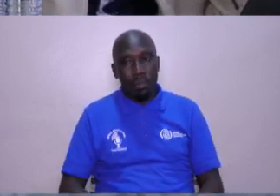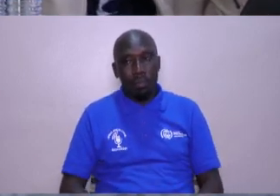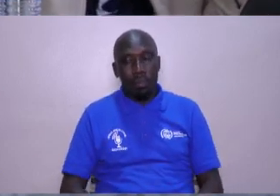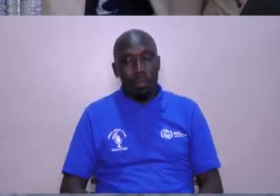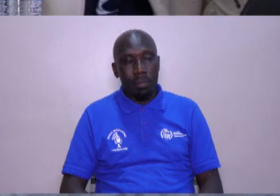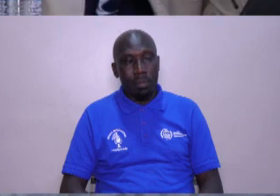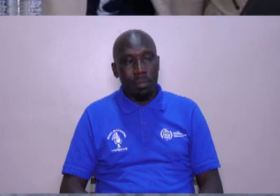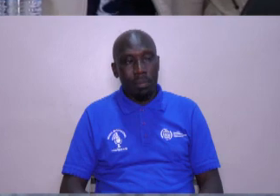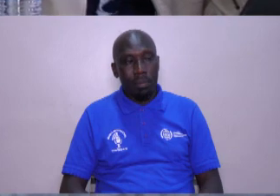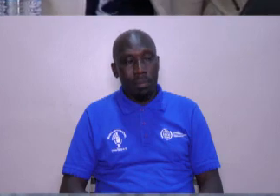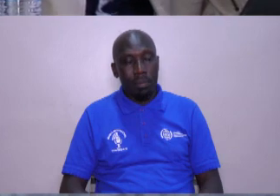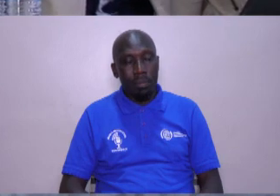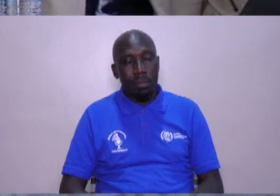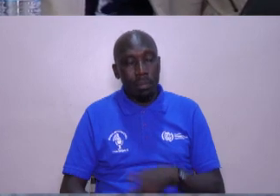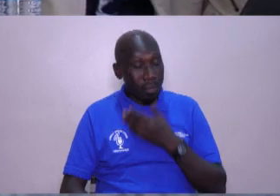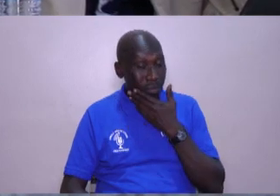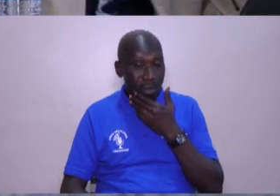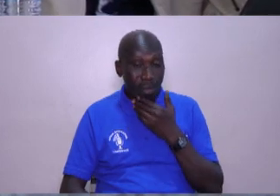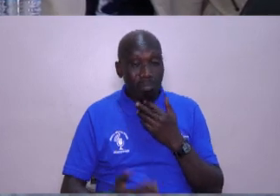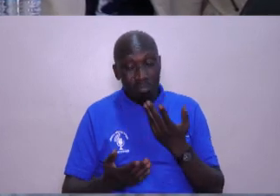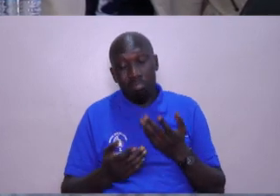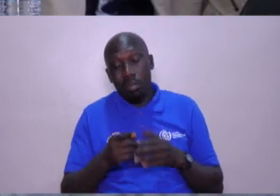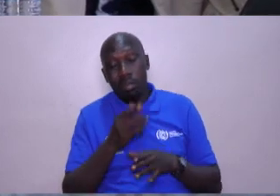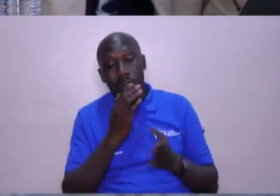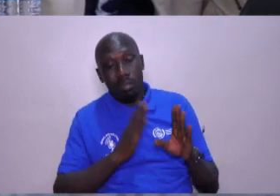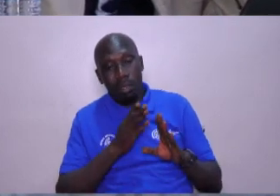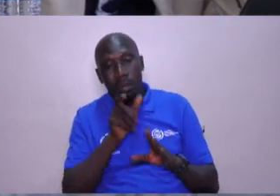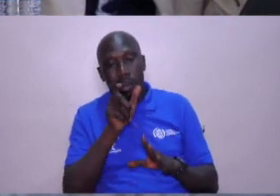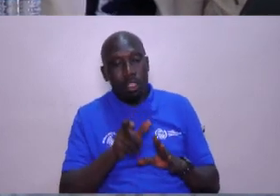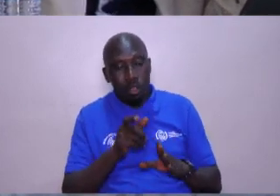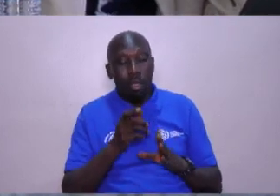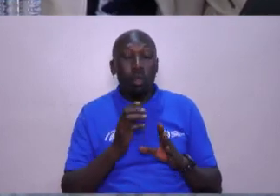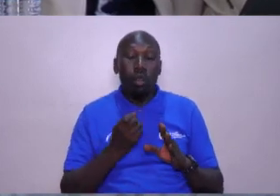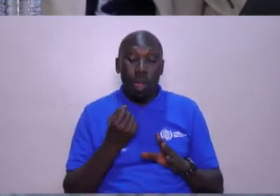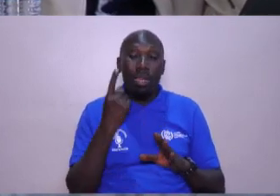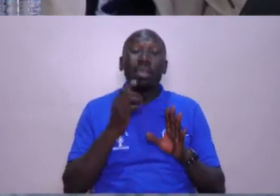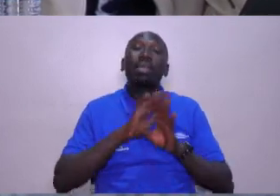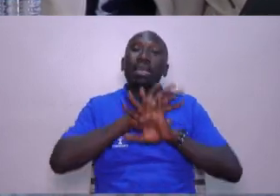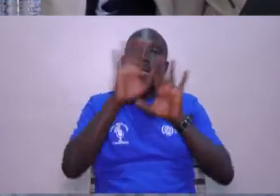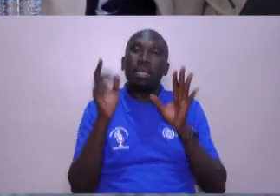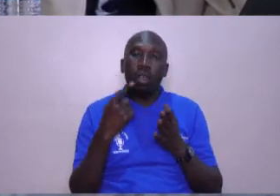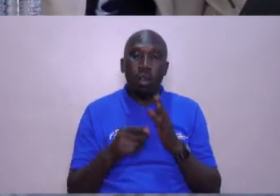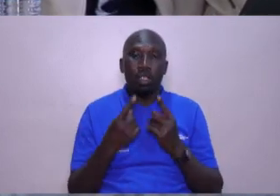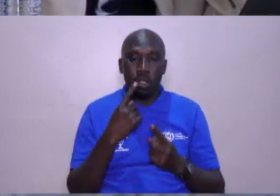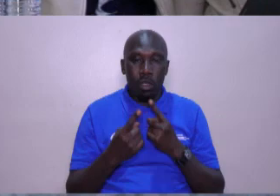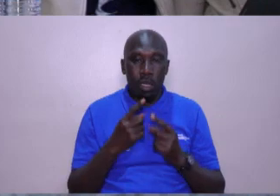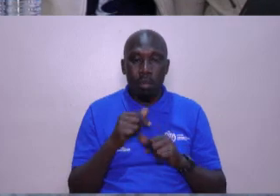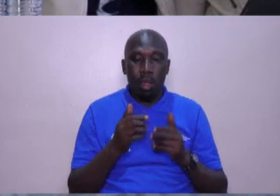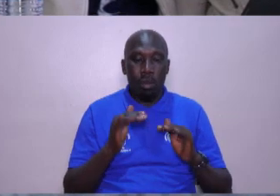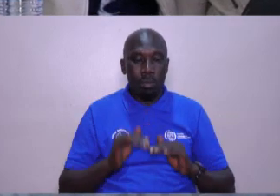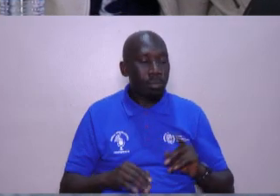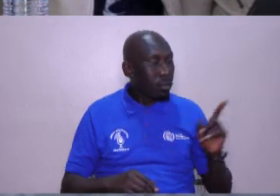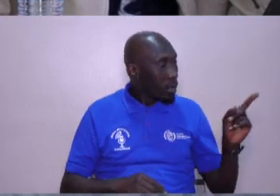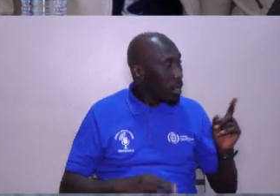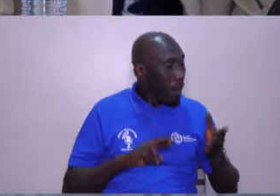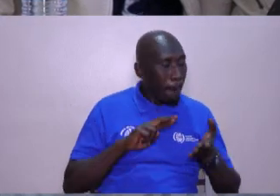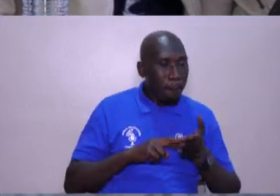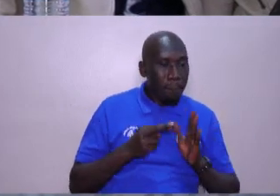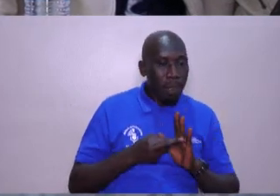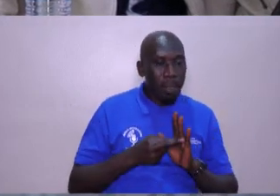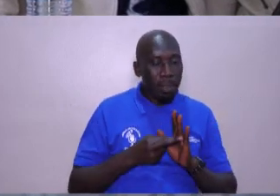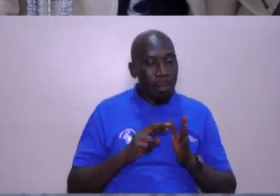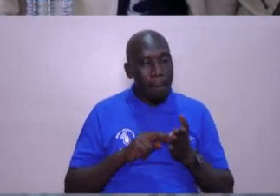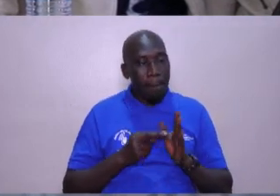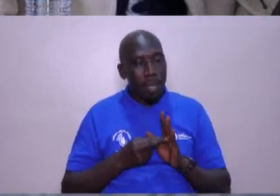specific individual to be able to comprehend what you are saying. So maybe that means,